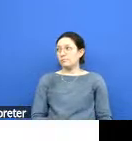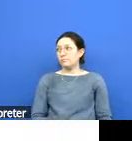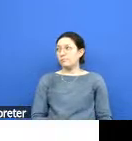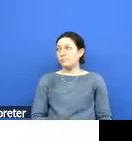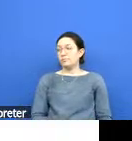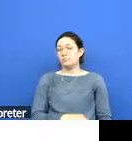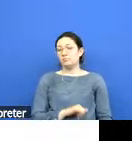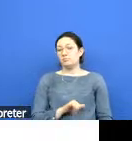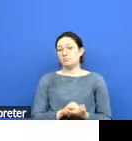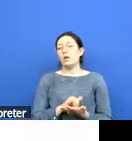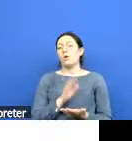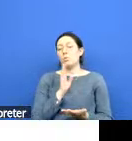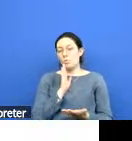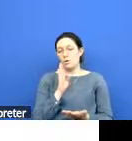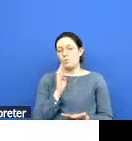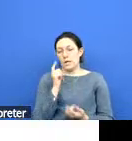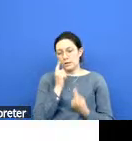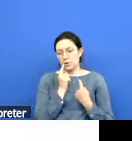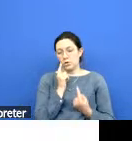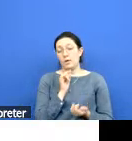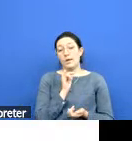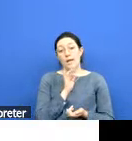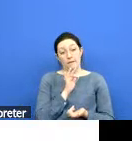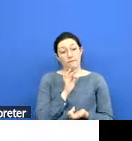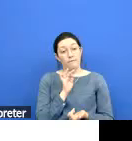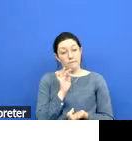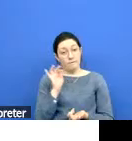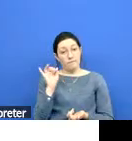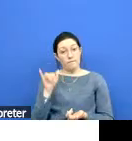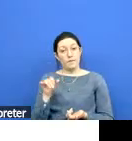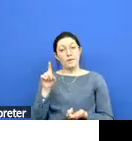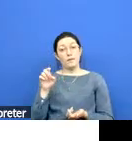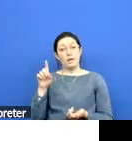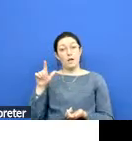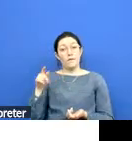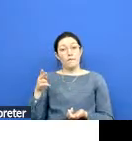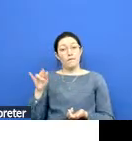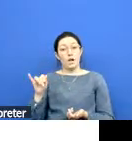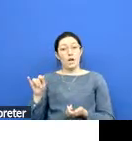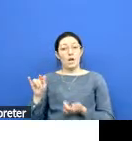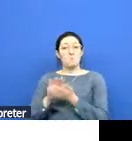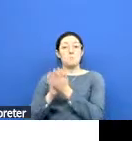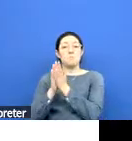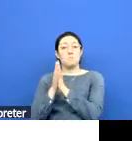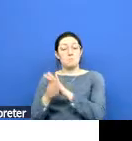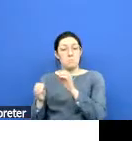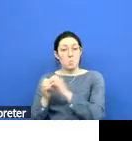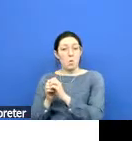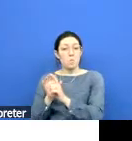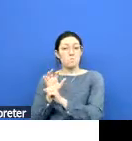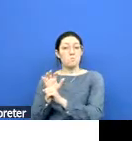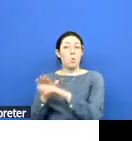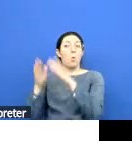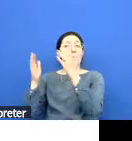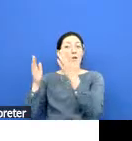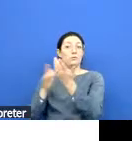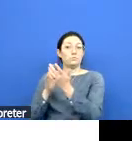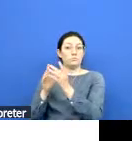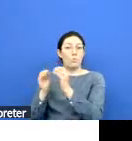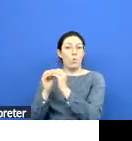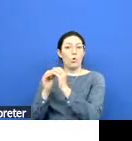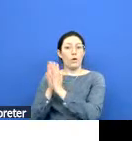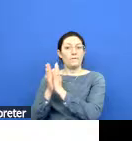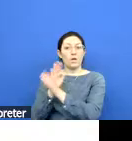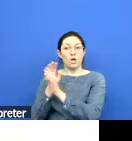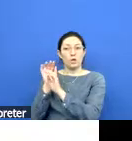That will be taken into account. If the use at the Delphi ends up being greater traffic than it once was, that's something that's